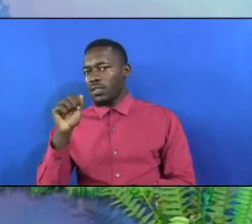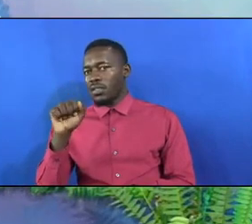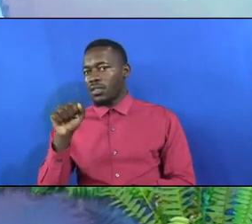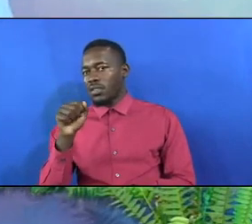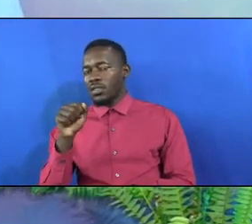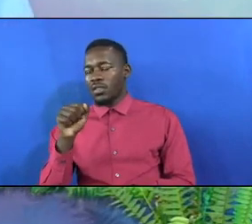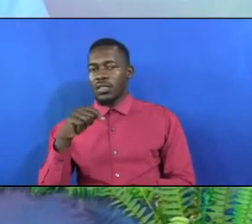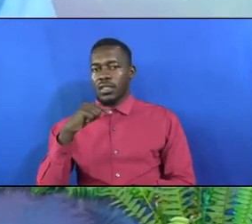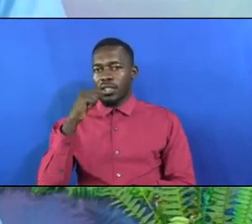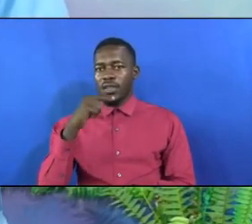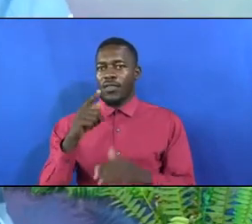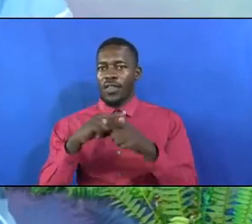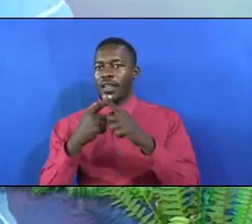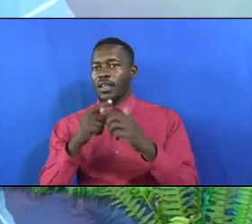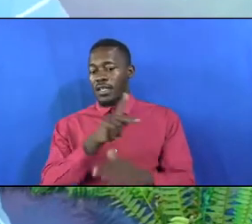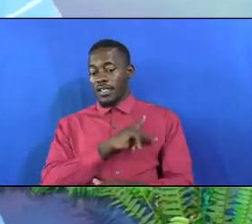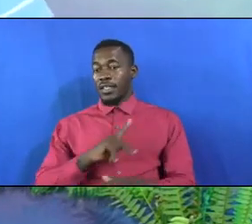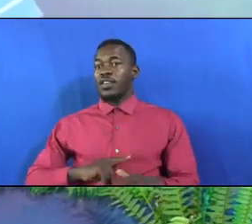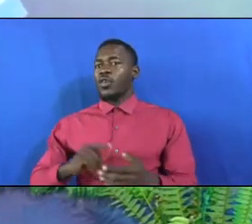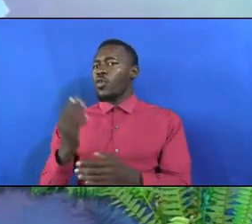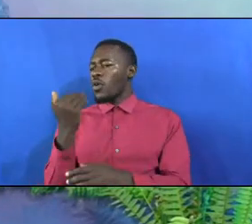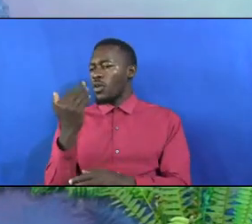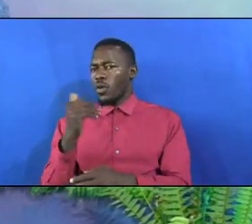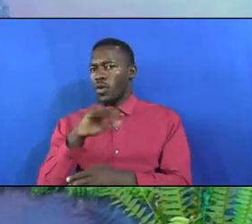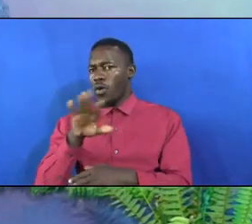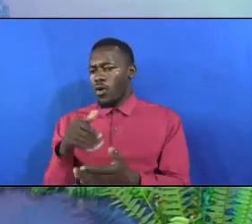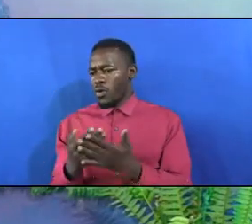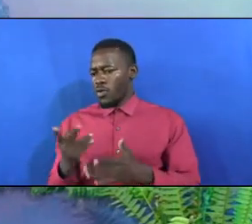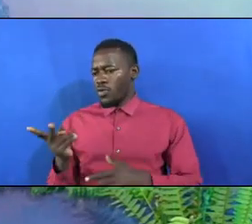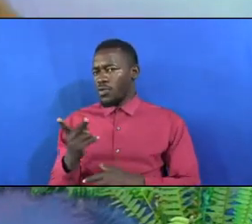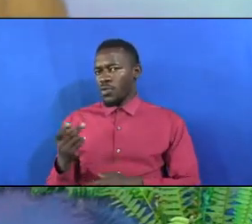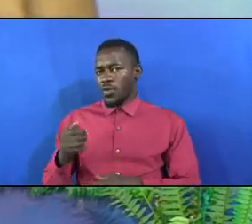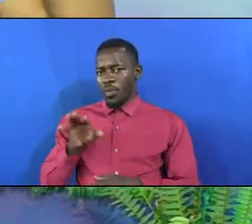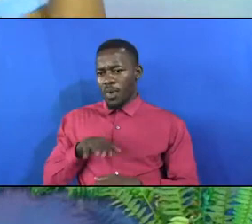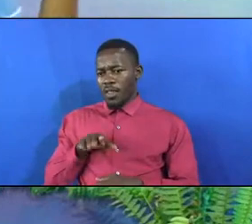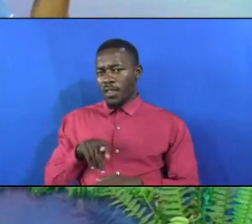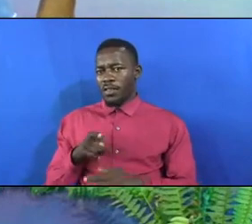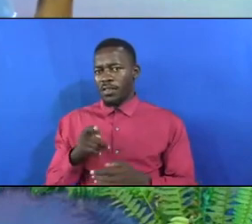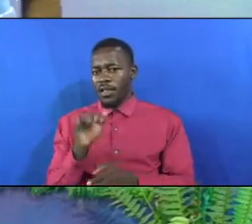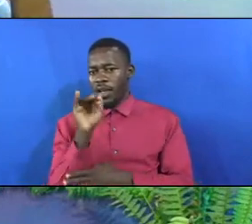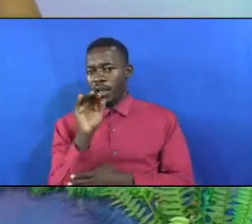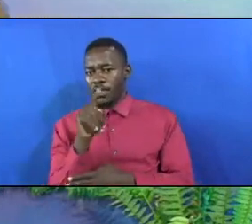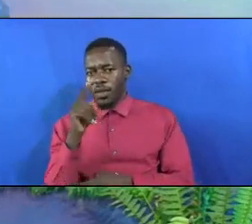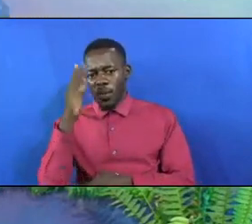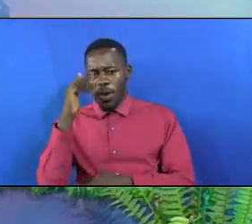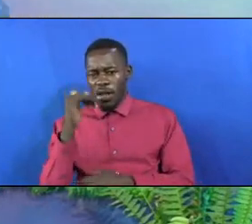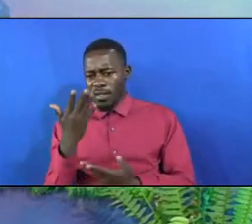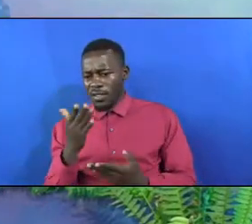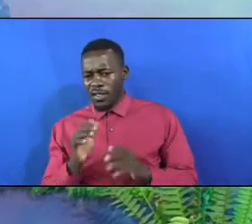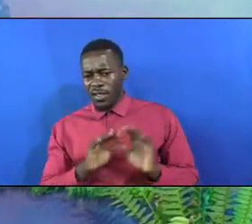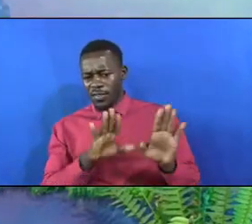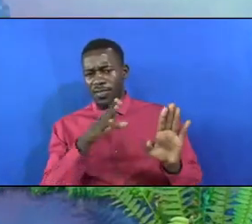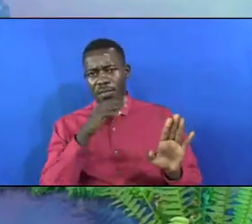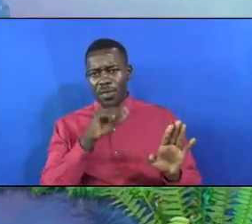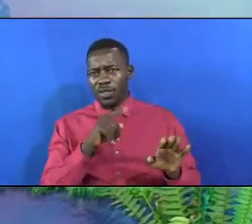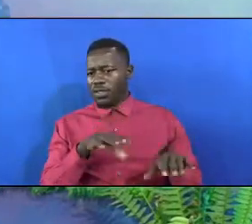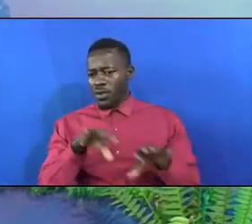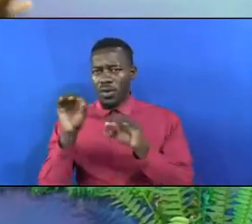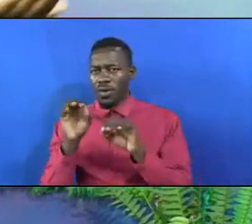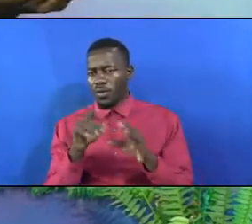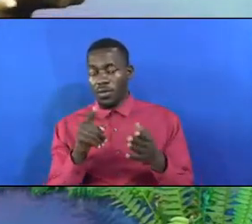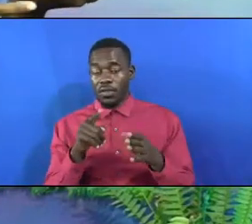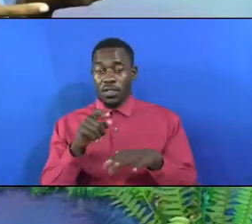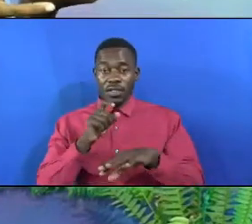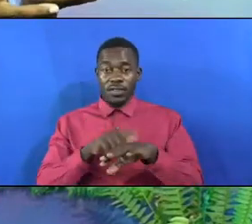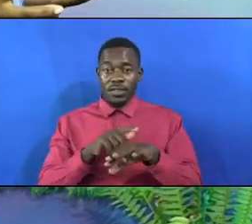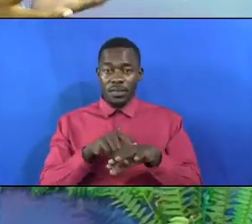done this? Why have you left the boys to live? God, in his own wisdom, you see, the